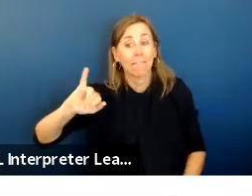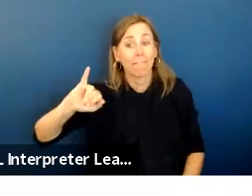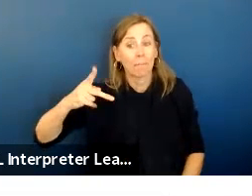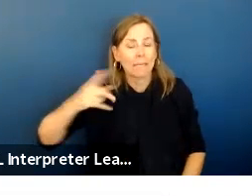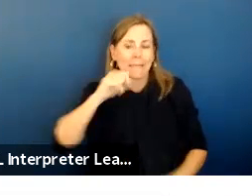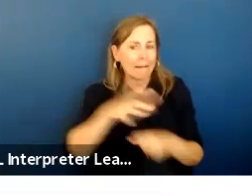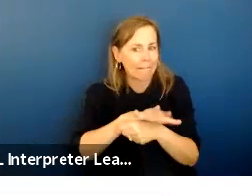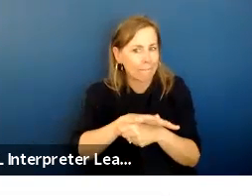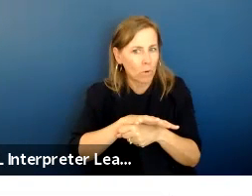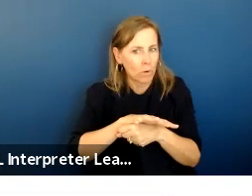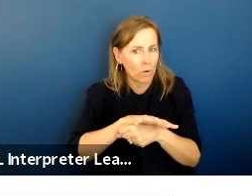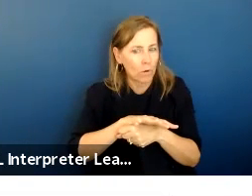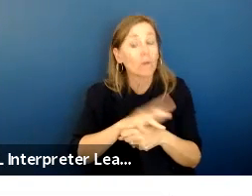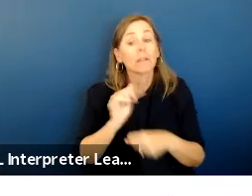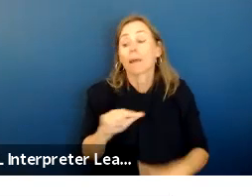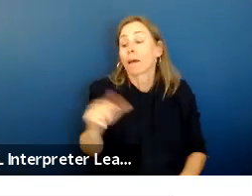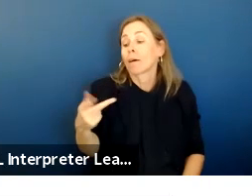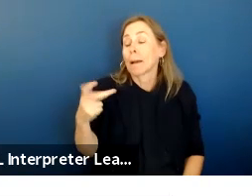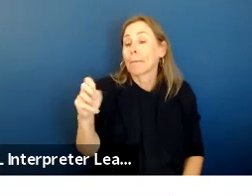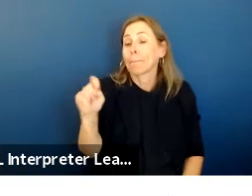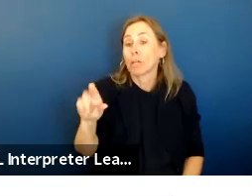time over to Peter Reinhardt.